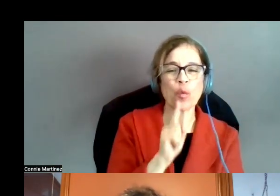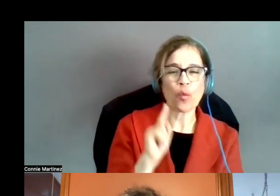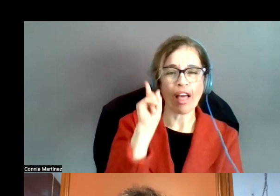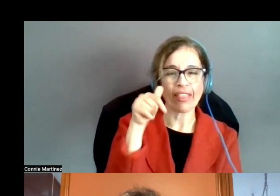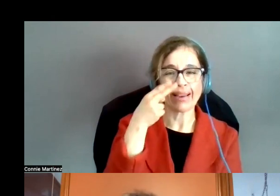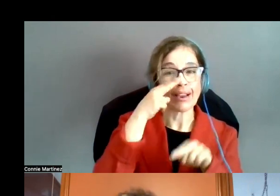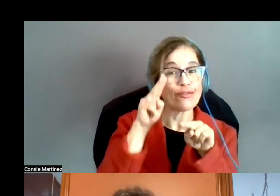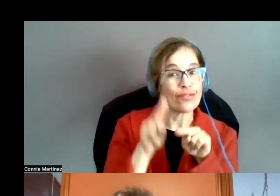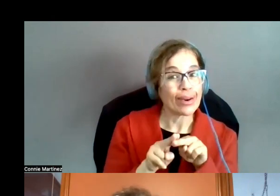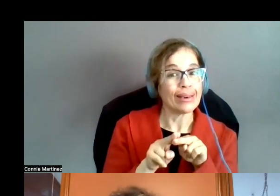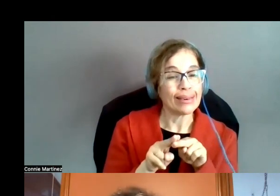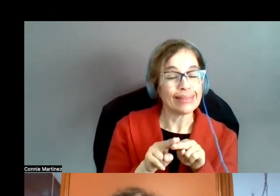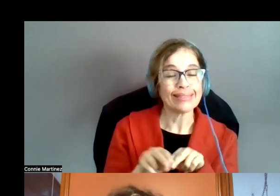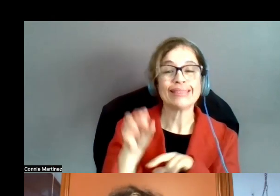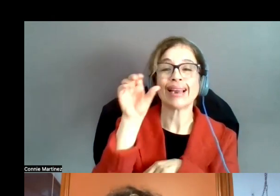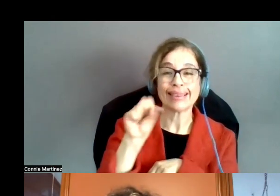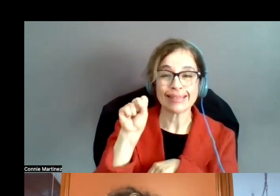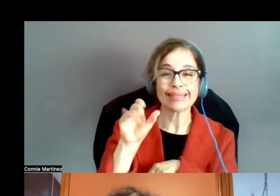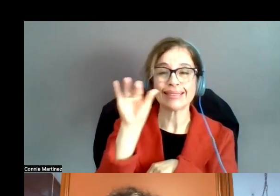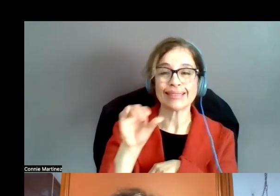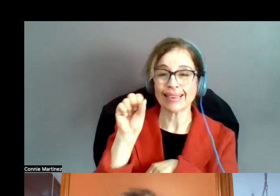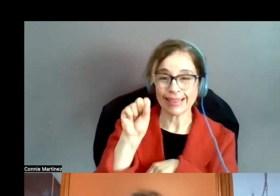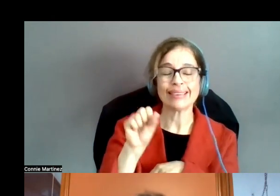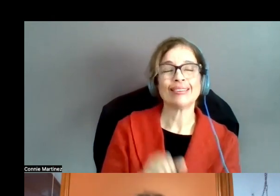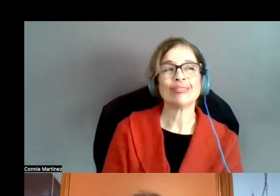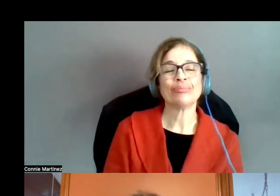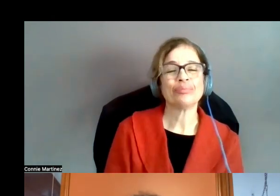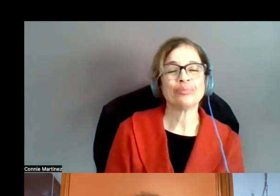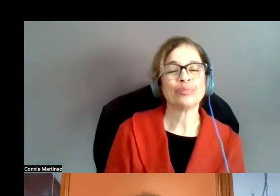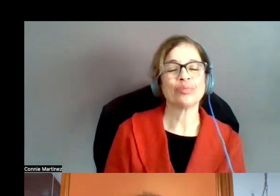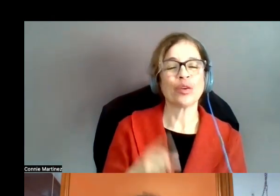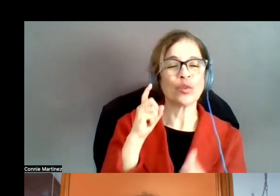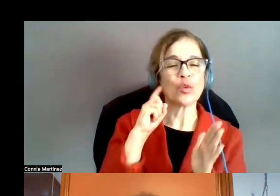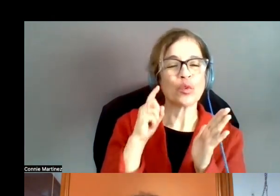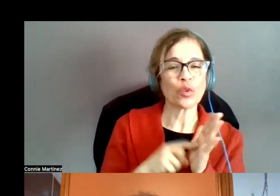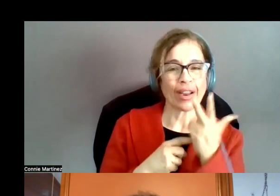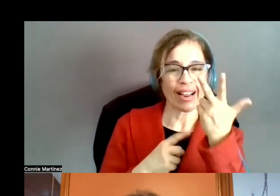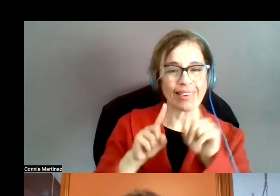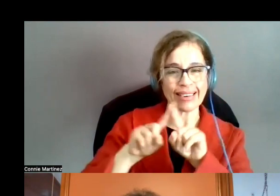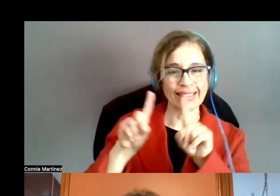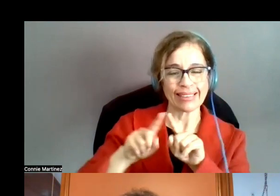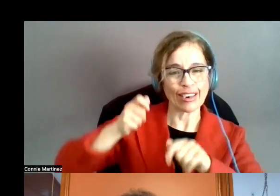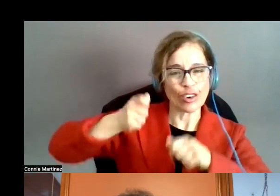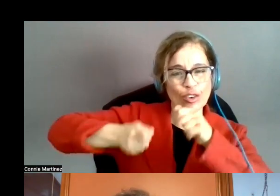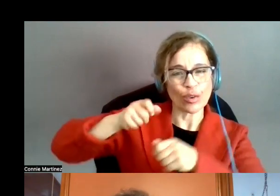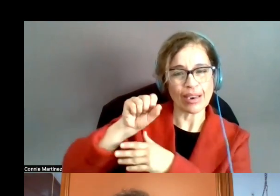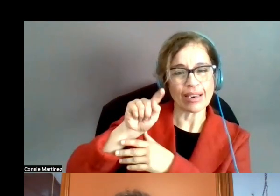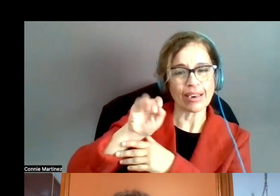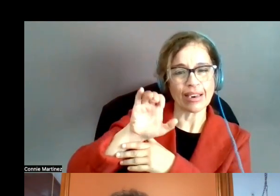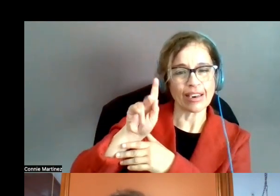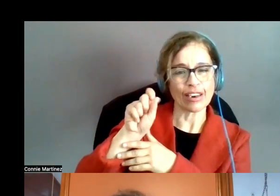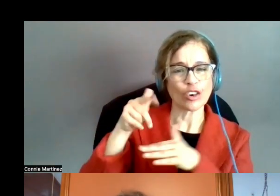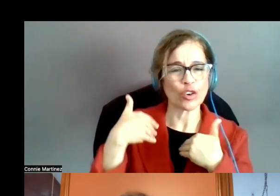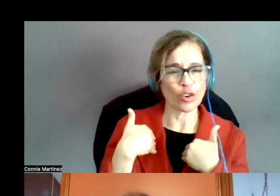having fun. Yes, yes, they do. So I also noticed that there's 3 different types of drumsticks you have, and then you